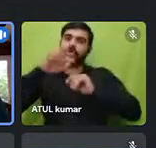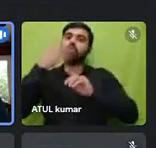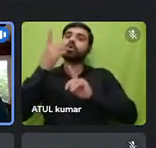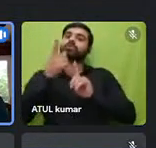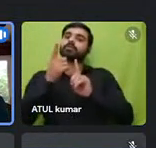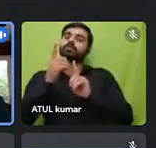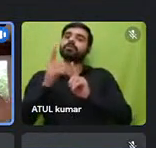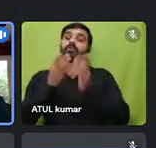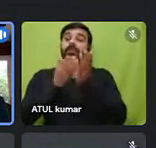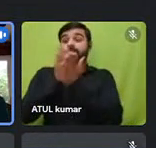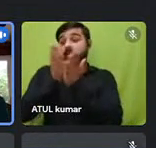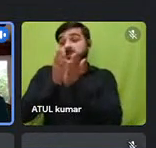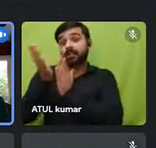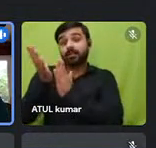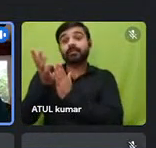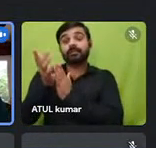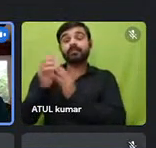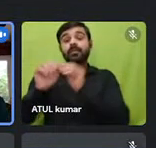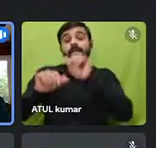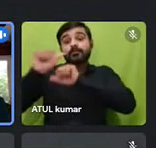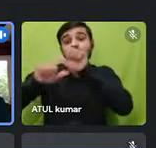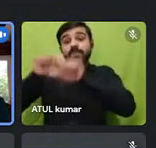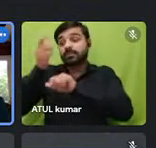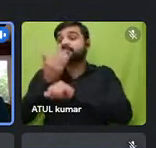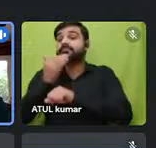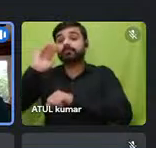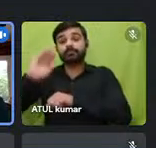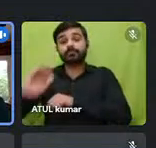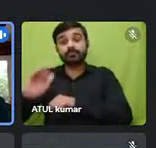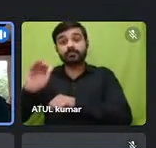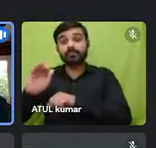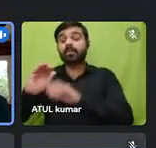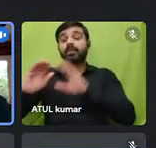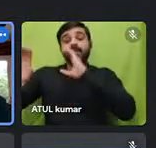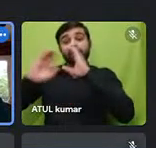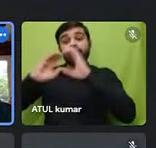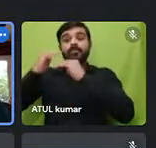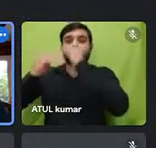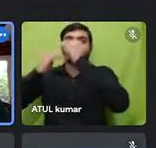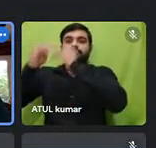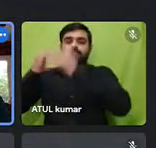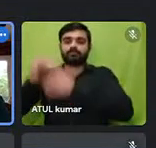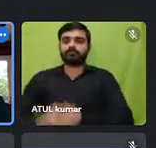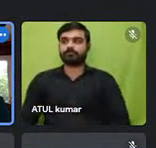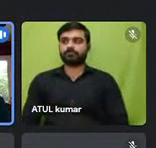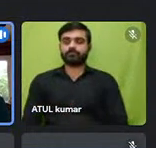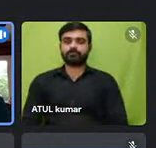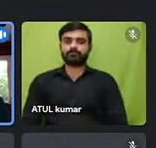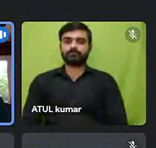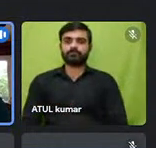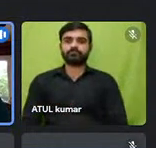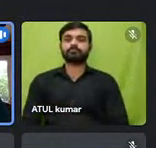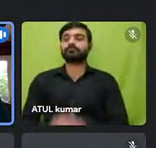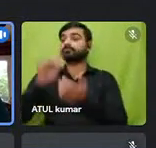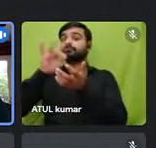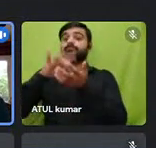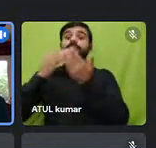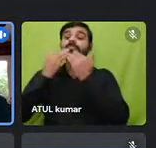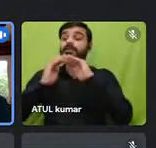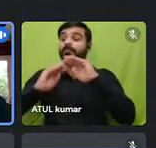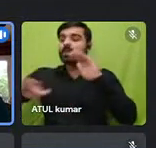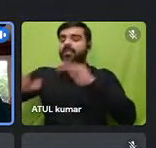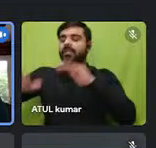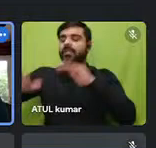a way of assessing a child's communication development. So where there are delays